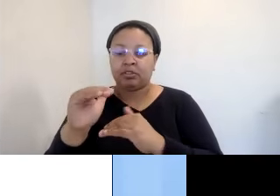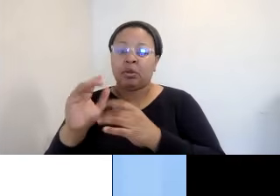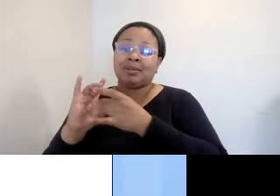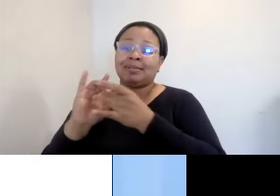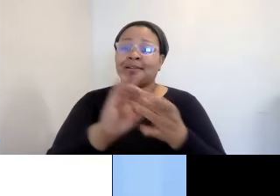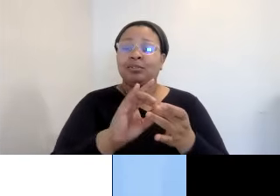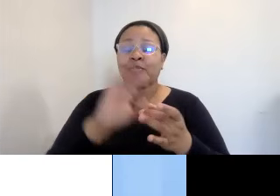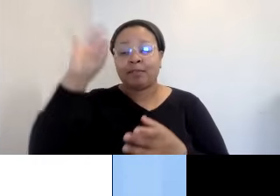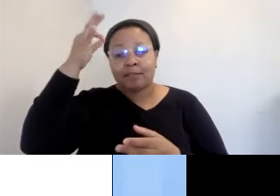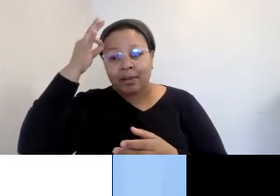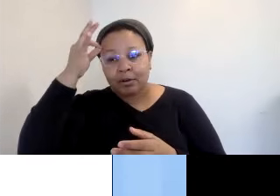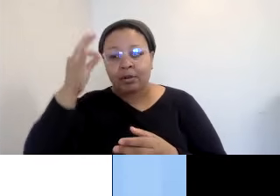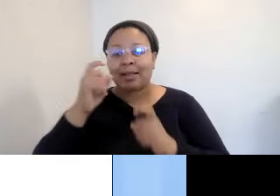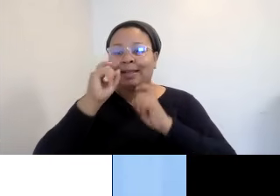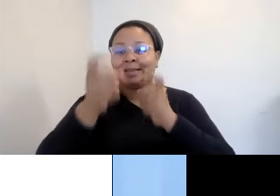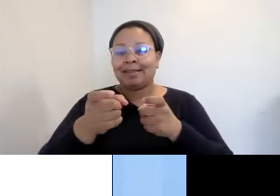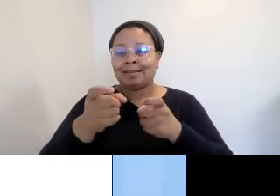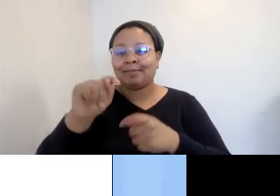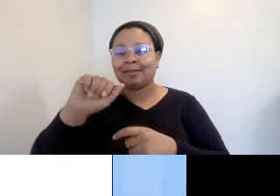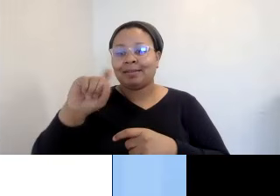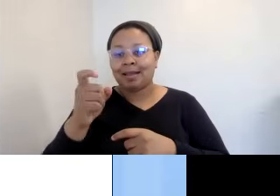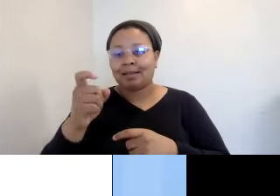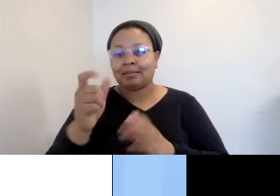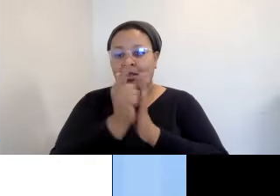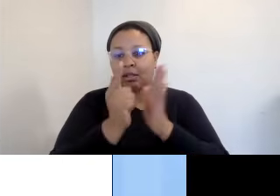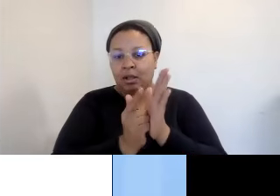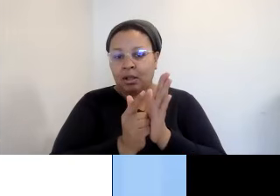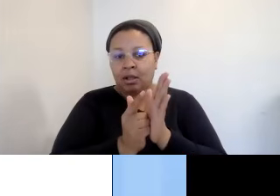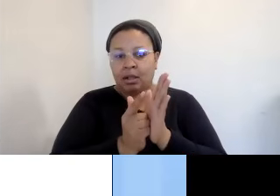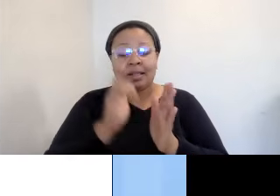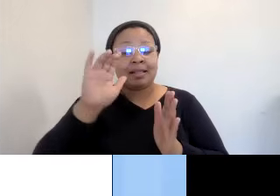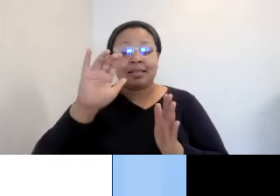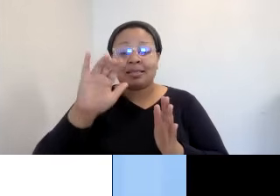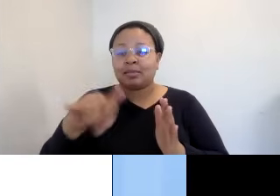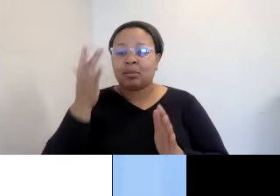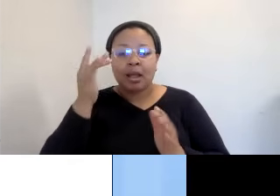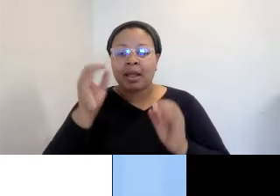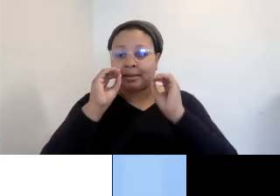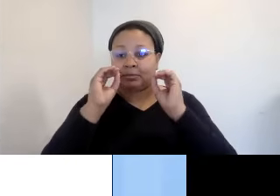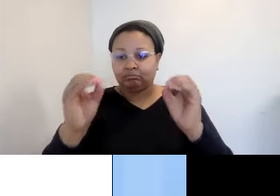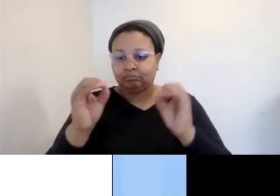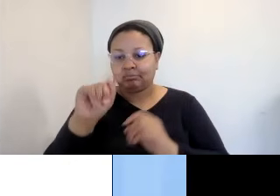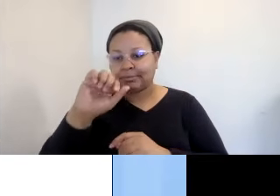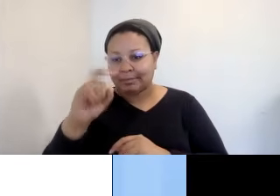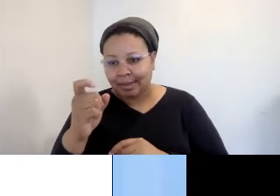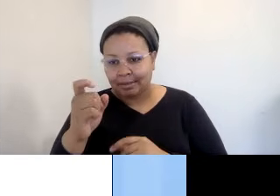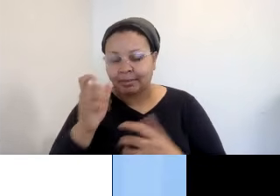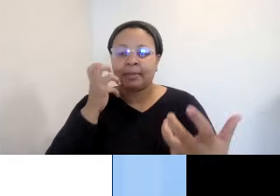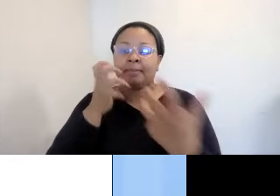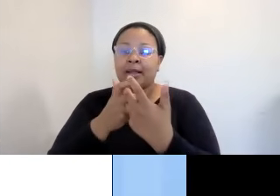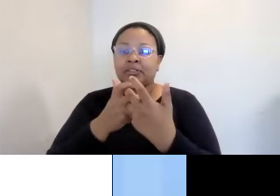law. So that's why there's no taxes on this, because the annual limit falls within guidelines of that federal